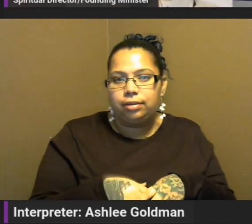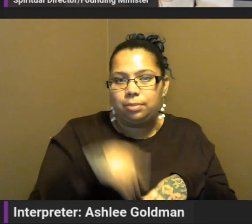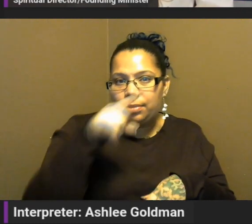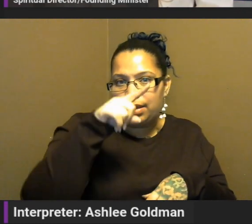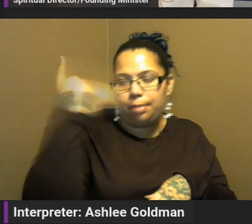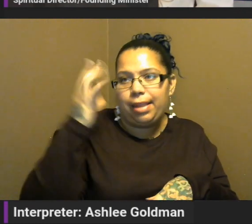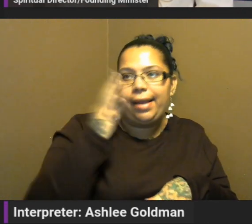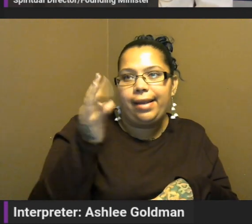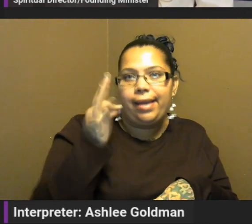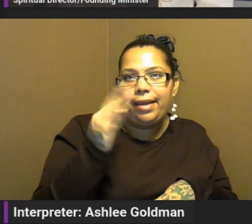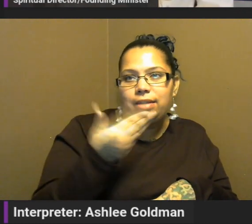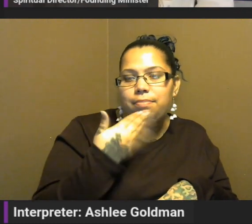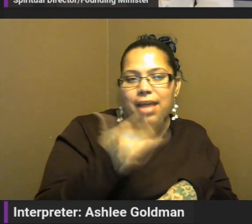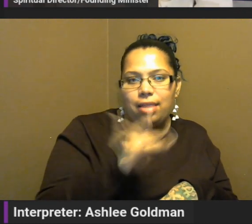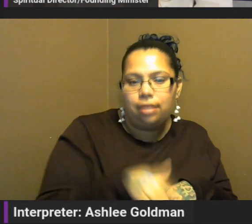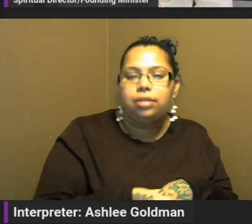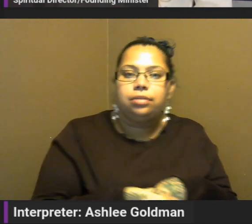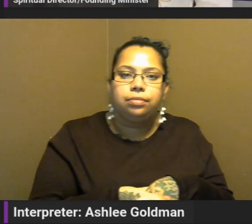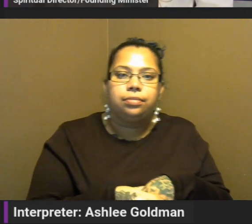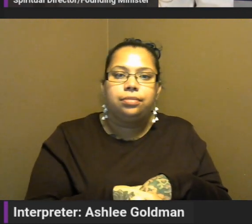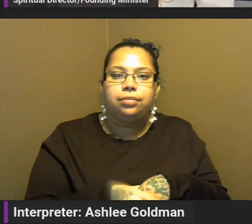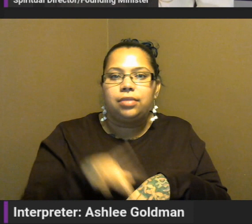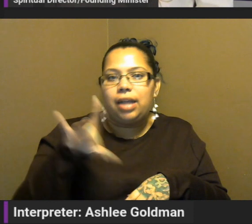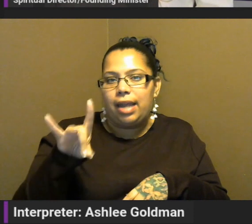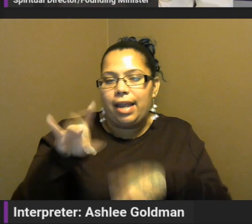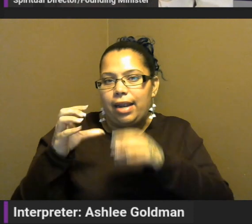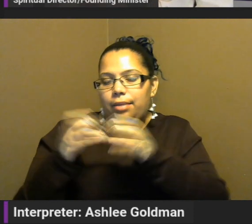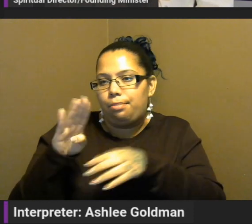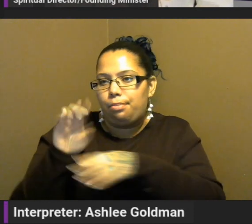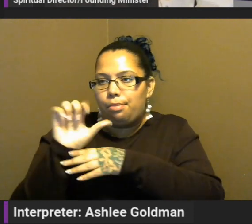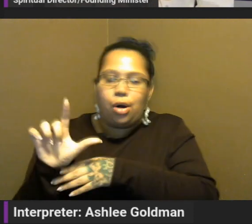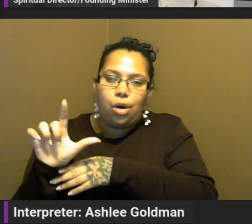ball, the black ball, black magic.